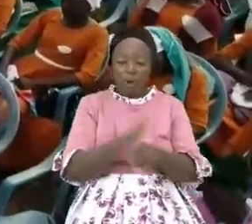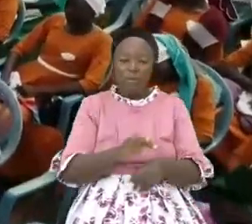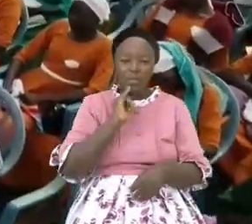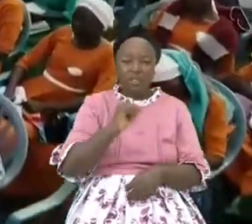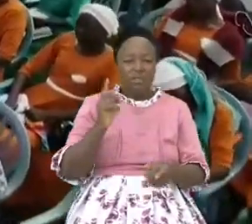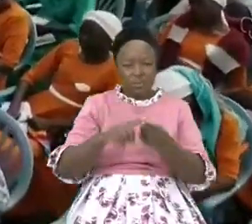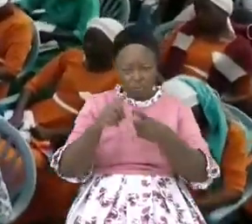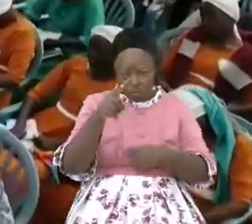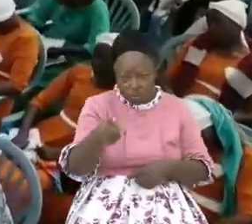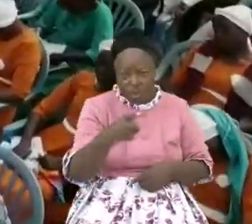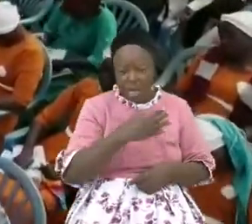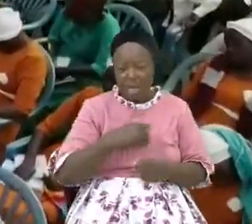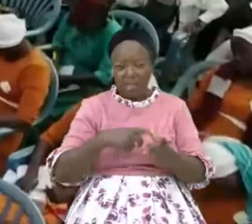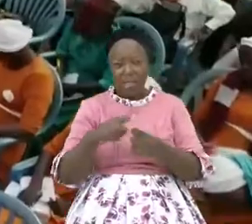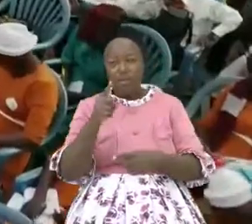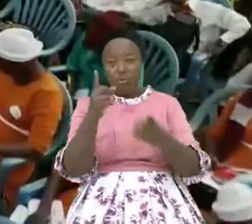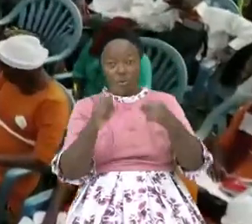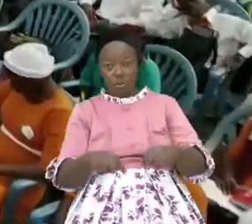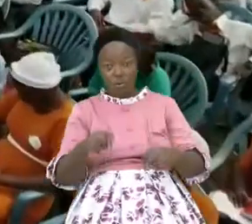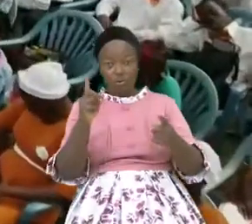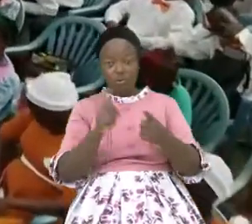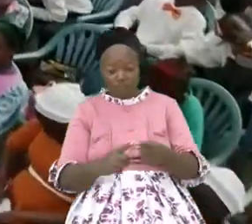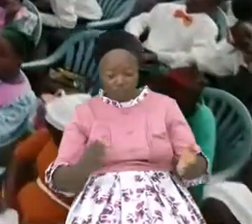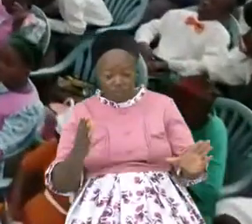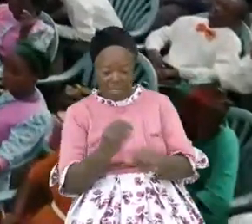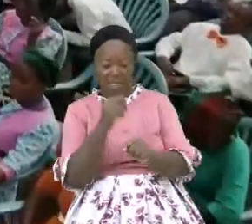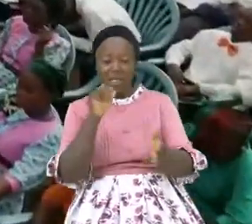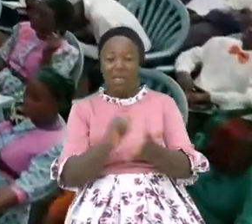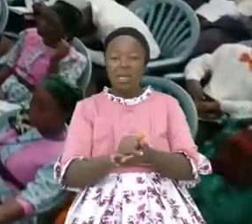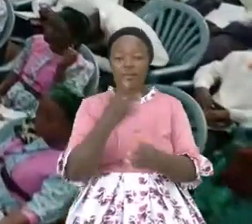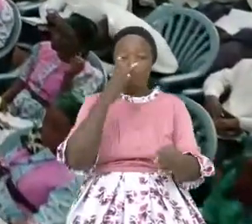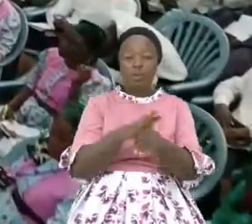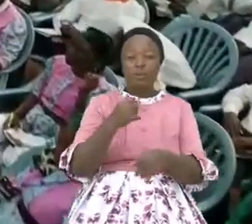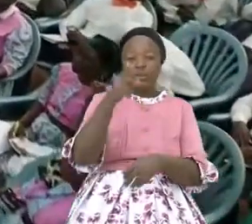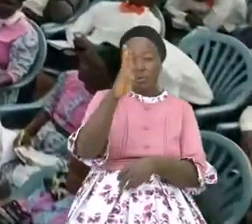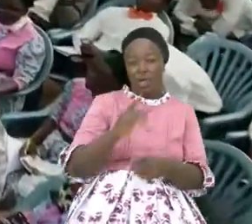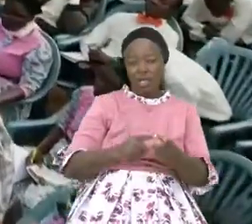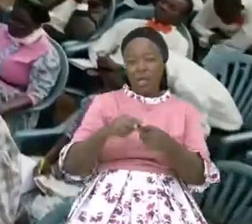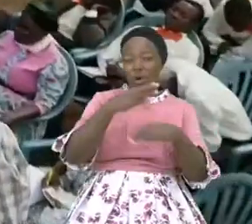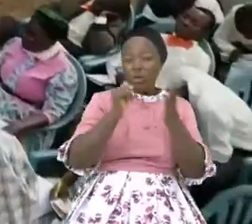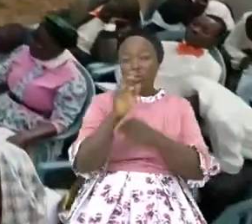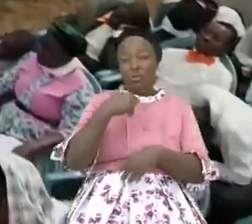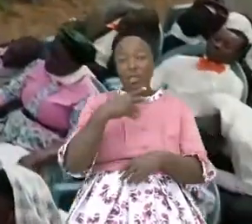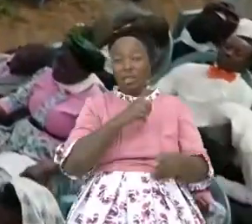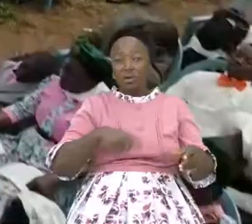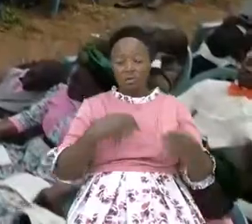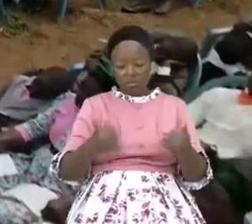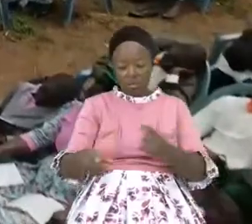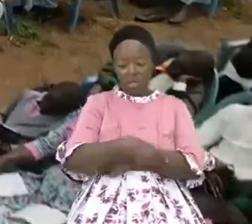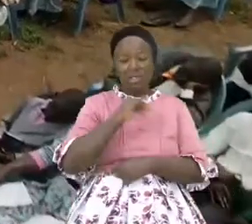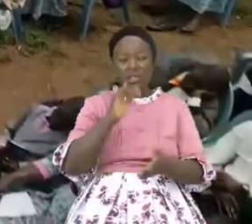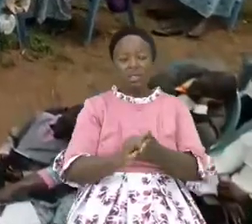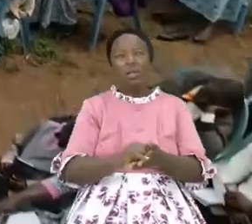unto you, and then you come to claim the promise of God. All you are telling God today is,